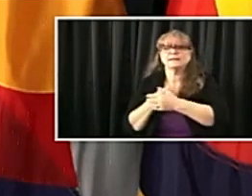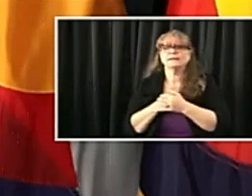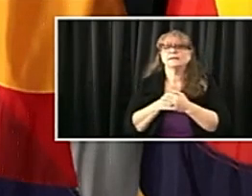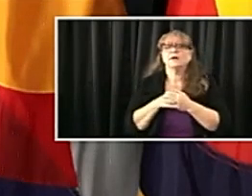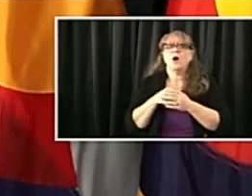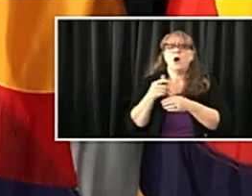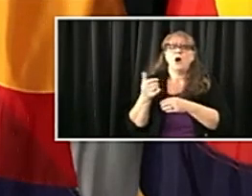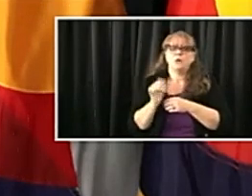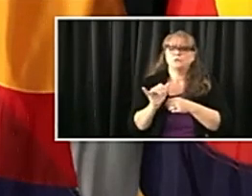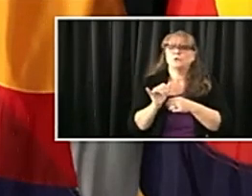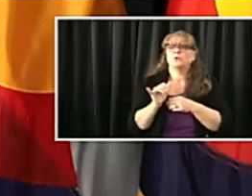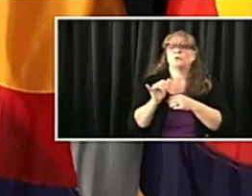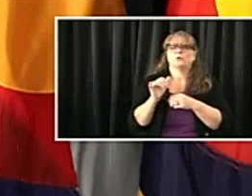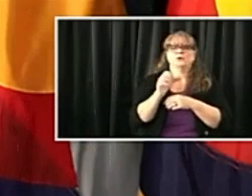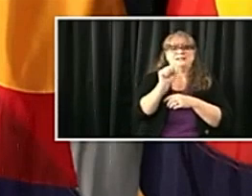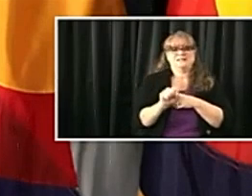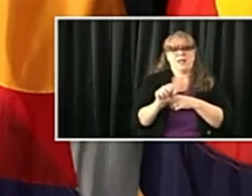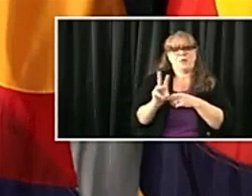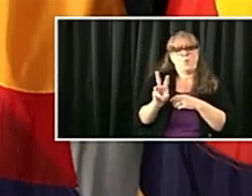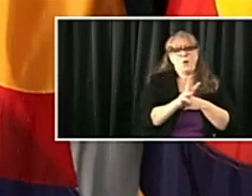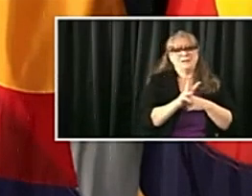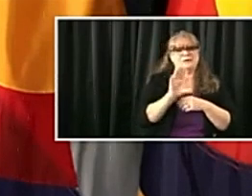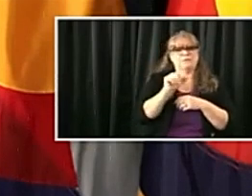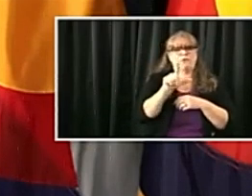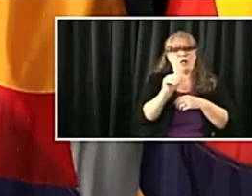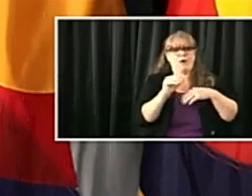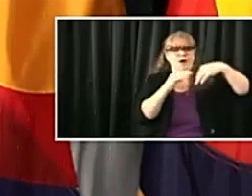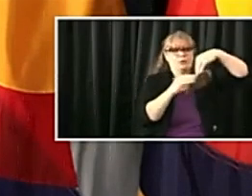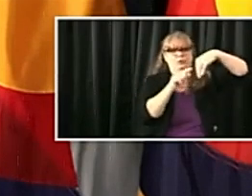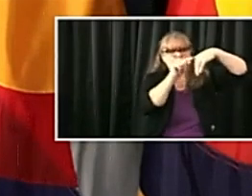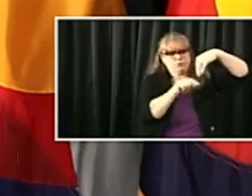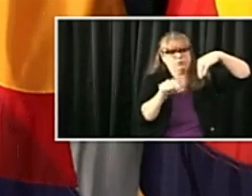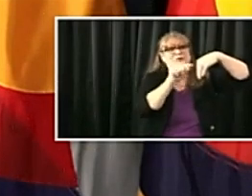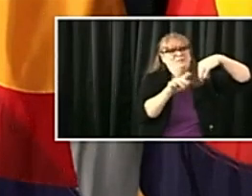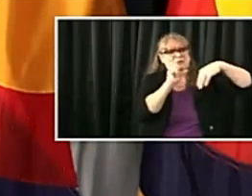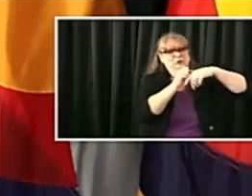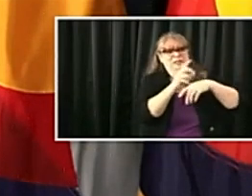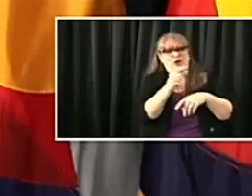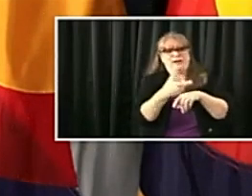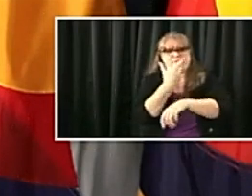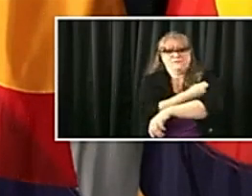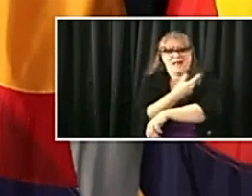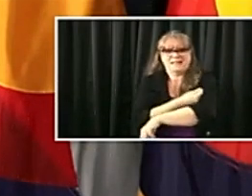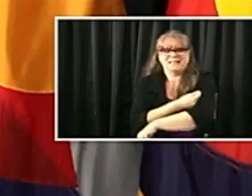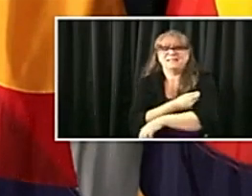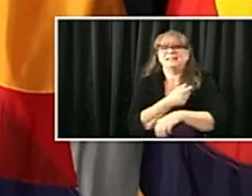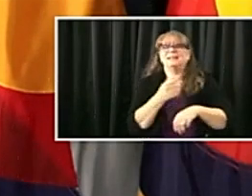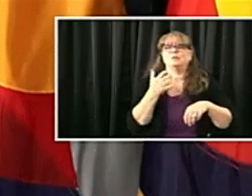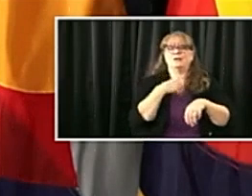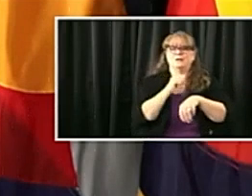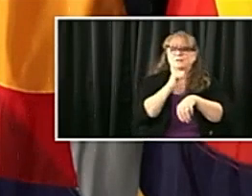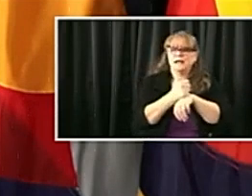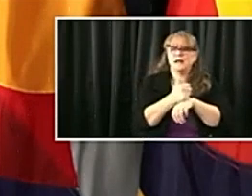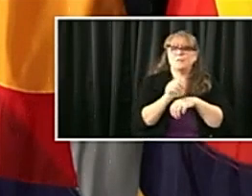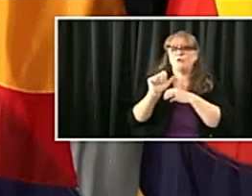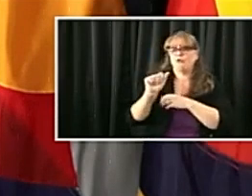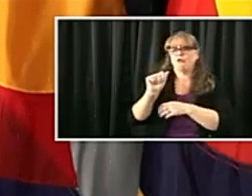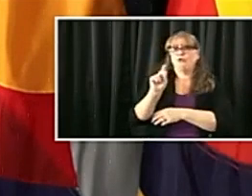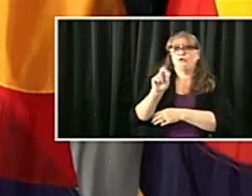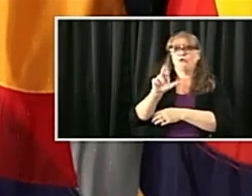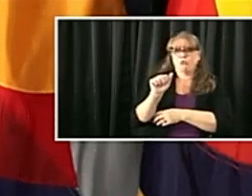in southwest Colorado. We worked with the Church of God of Christ, God in Christ in Aurora to vaccinate over 200 people